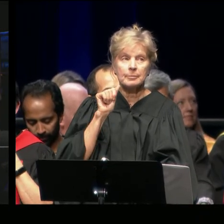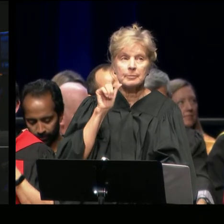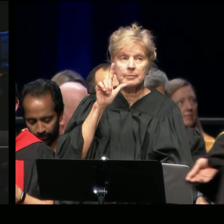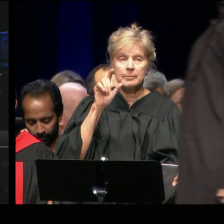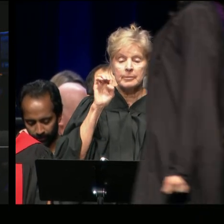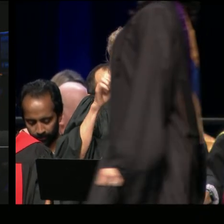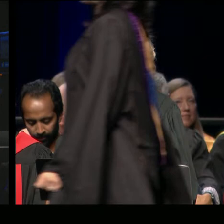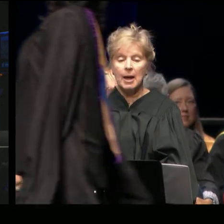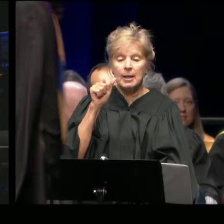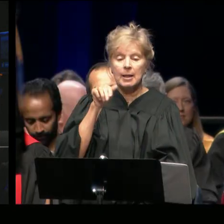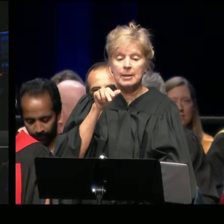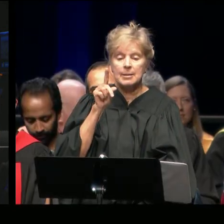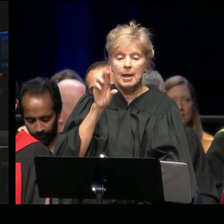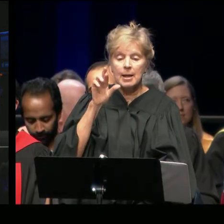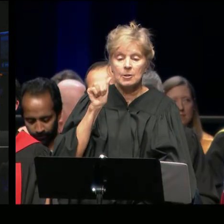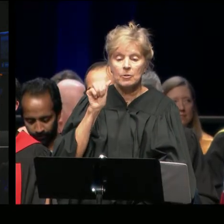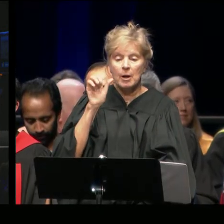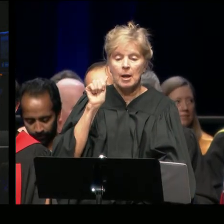Alexandra Amanze.